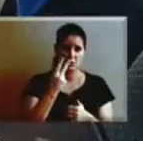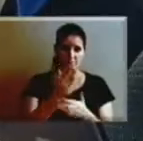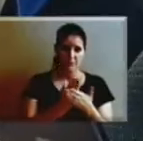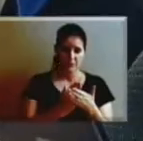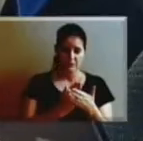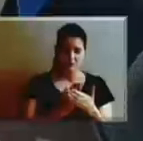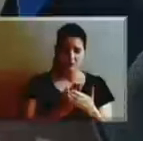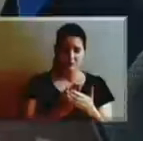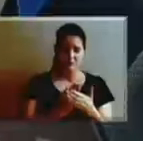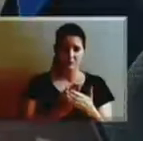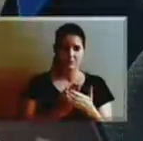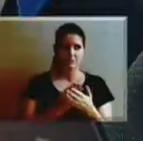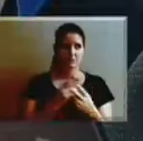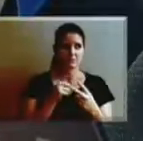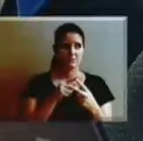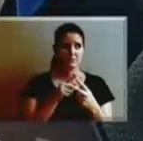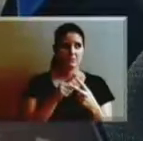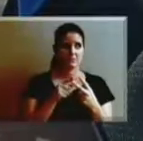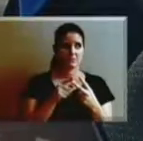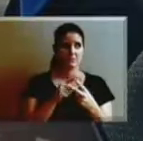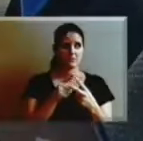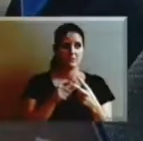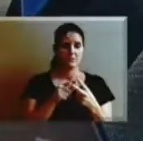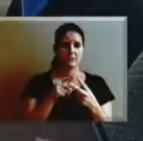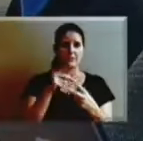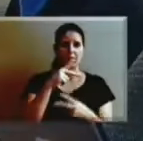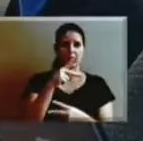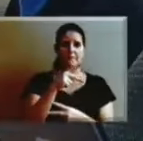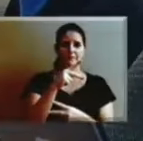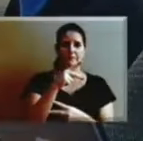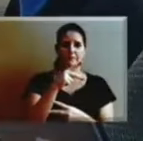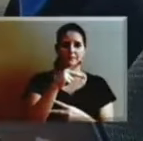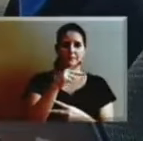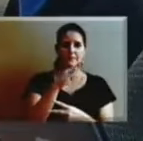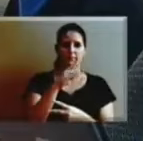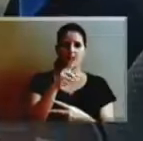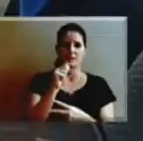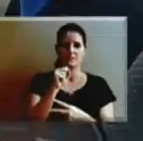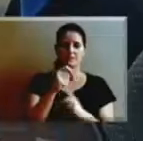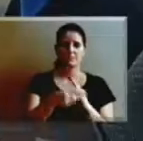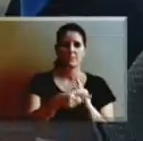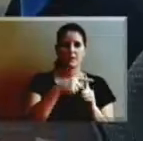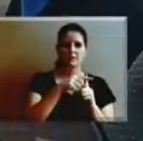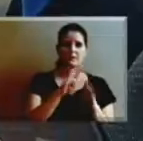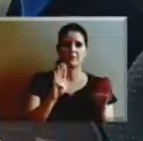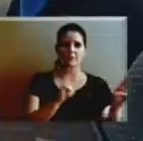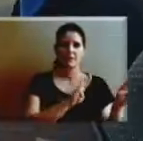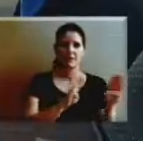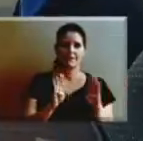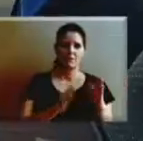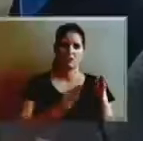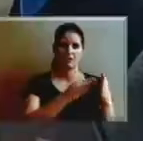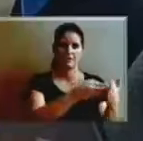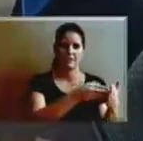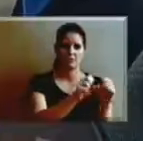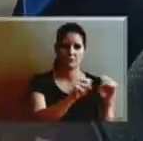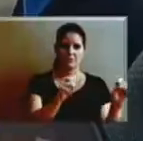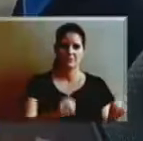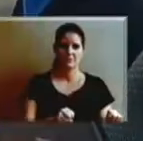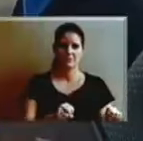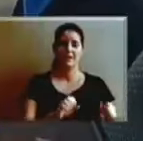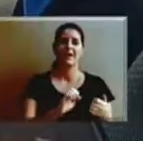parts. It's called PBIS, Positive Behavior Intervention Systems, and it trains teachers and staff members on